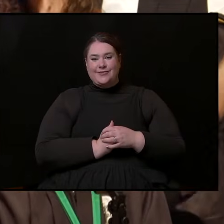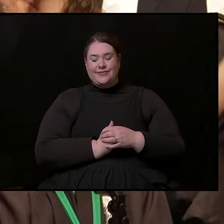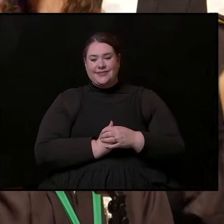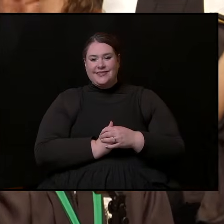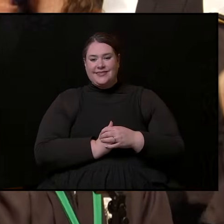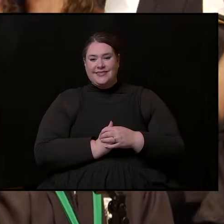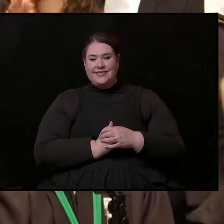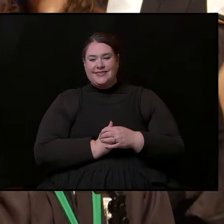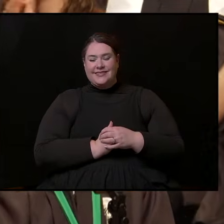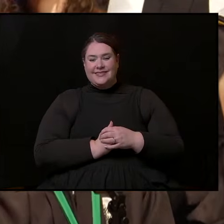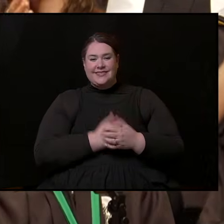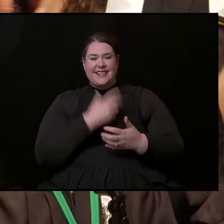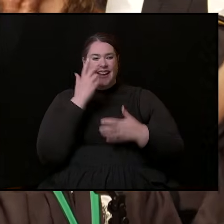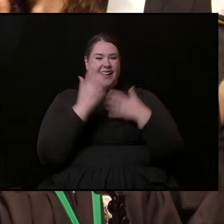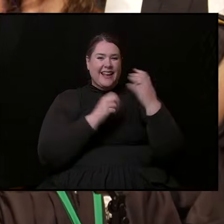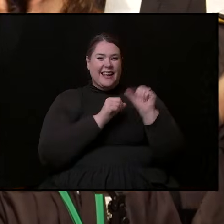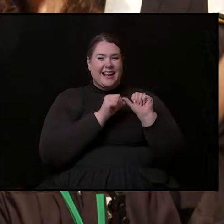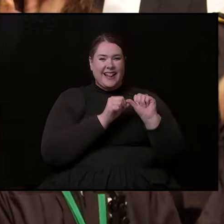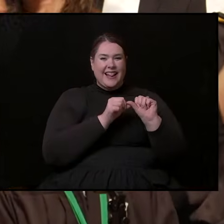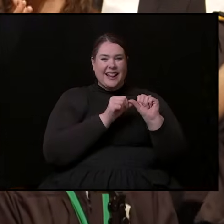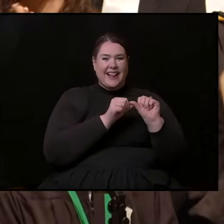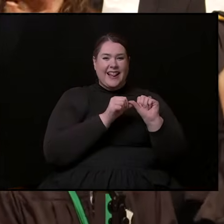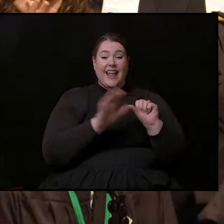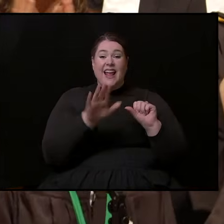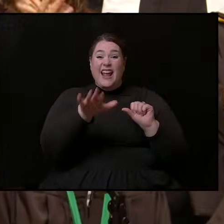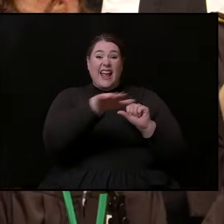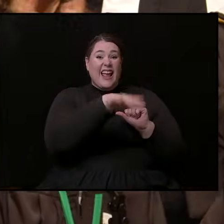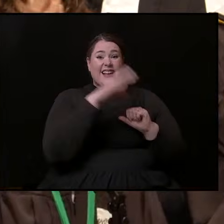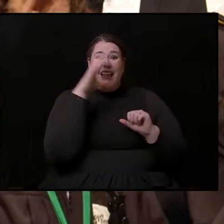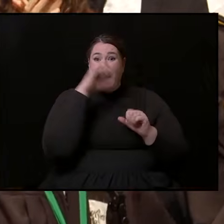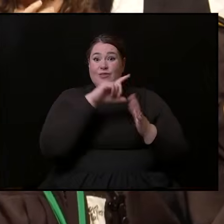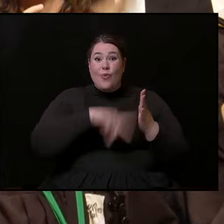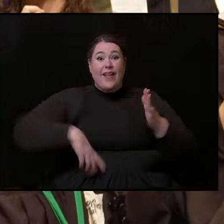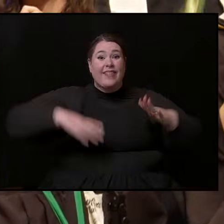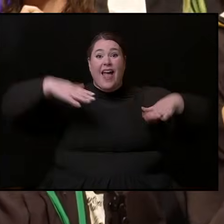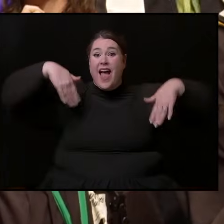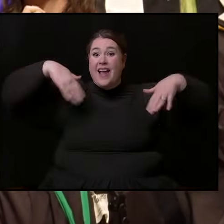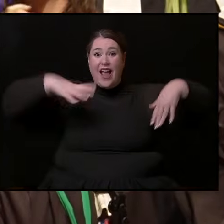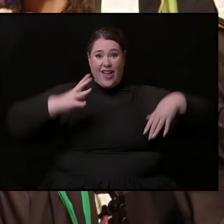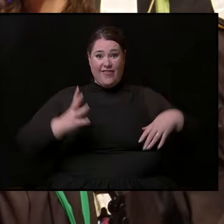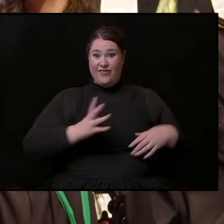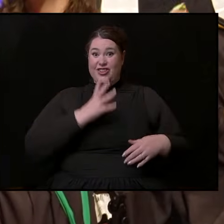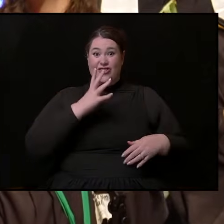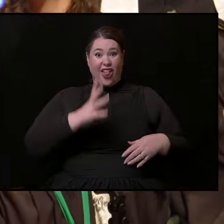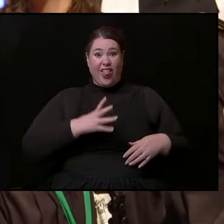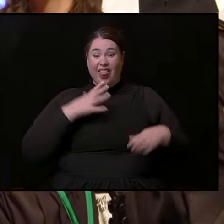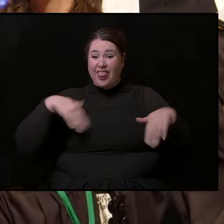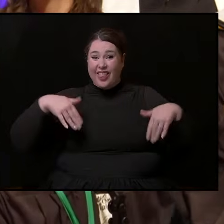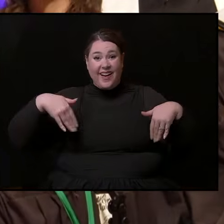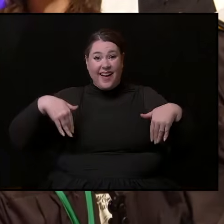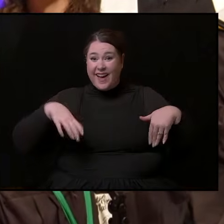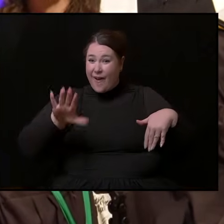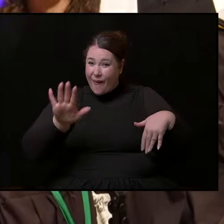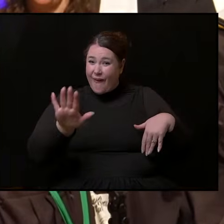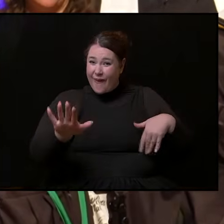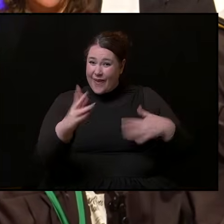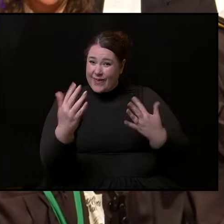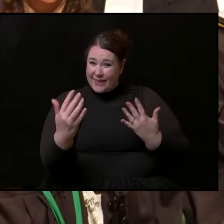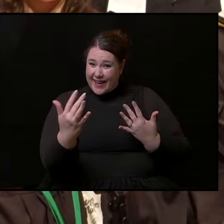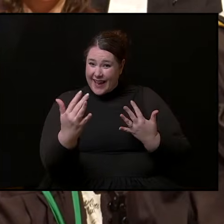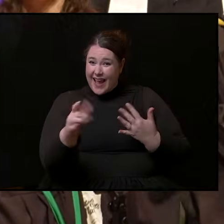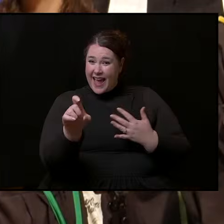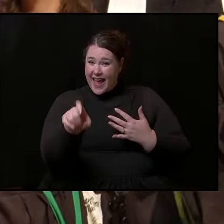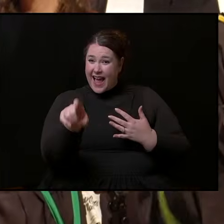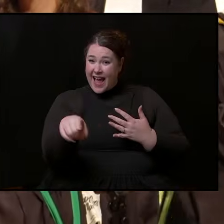Hang on. Guess what? It's not official yet. Hang on. I have to